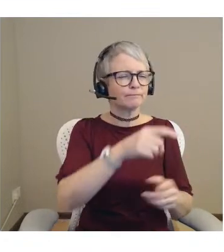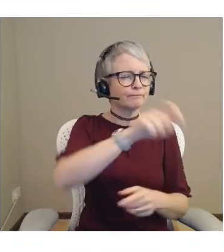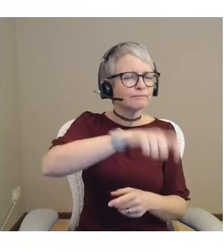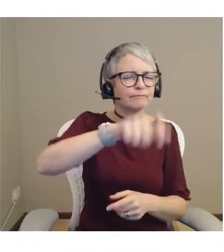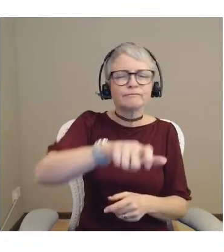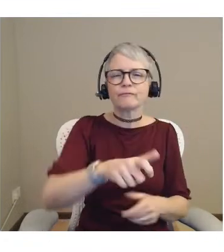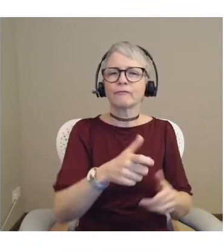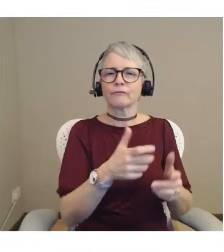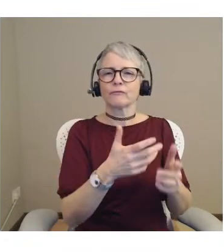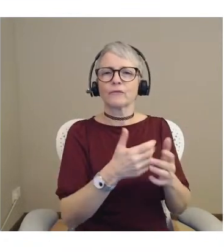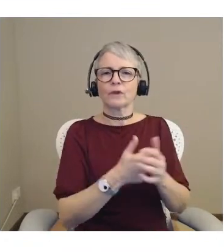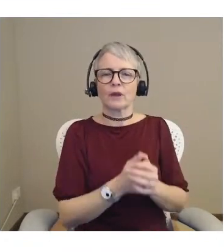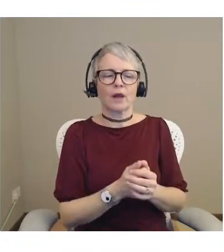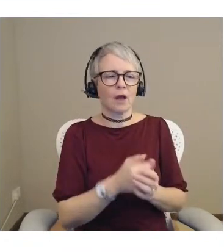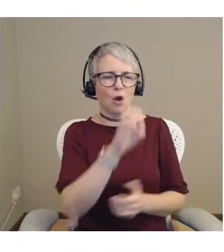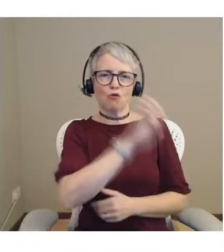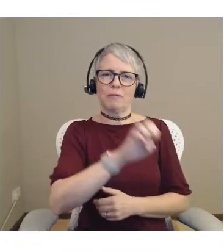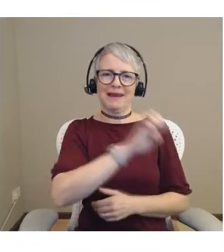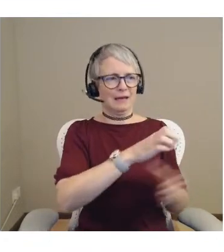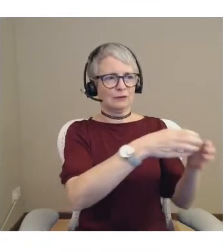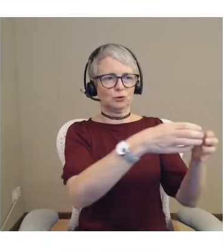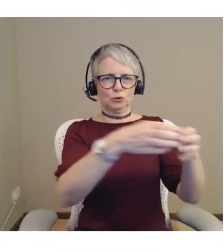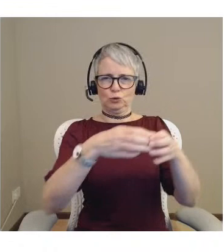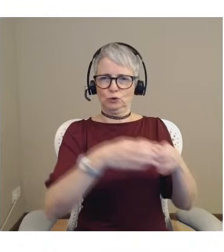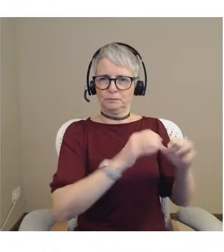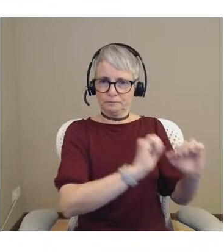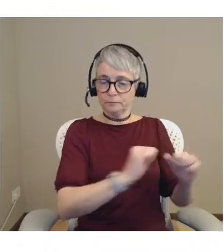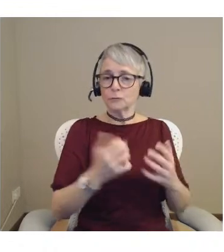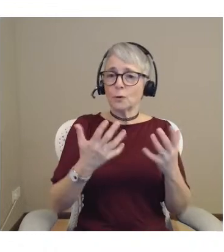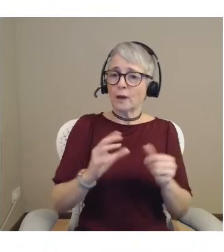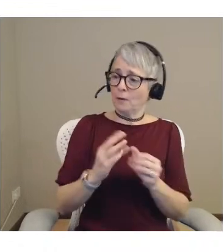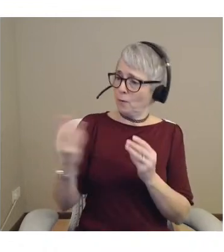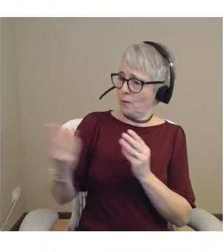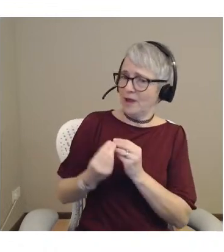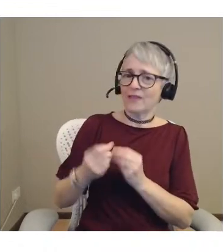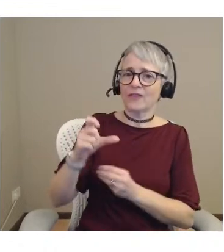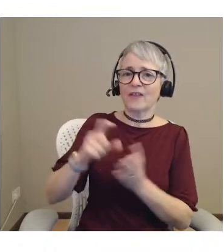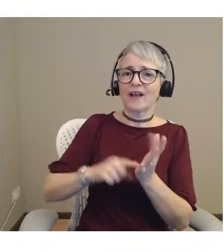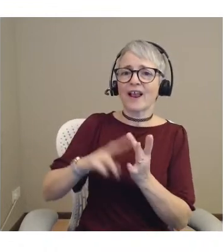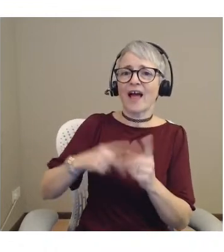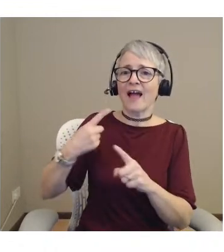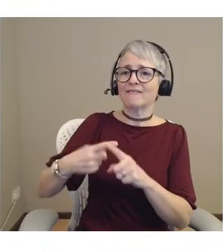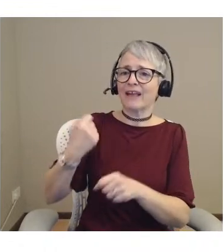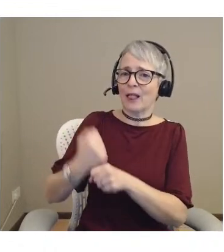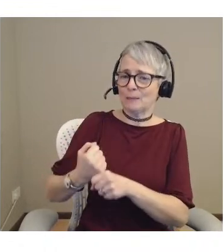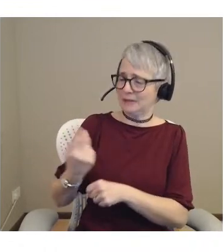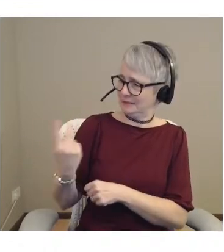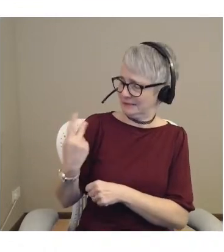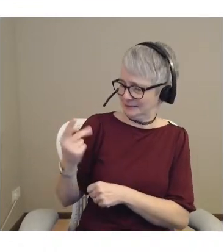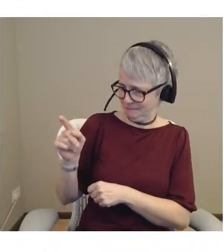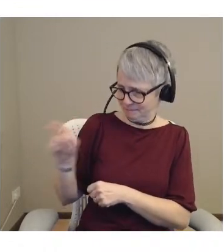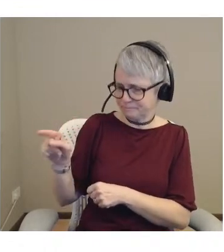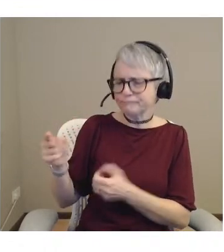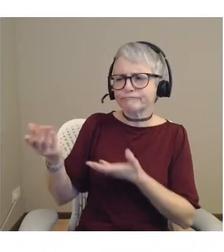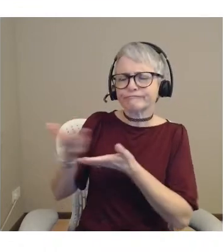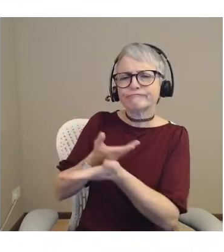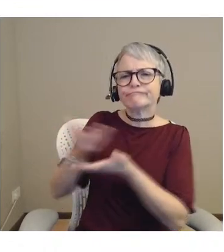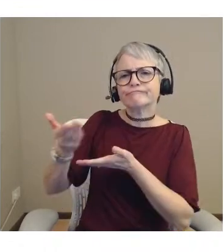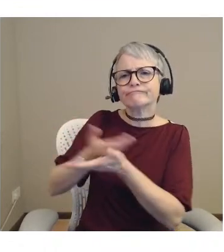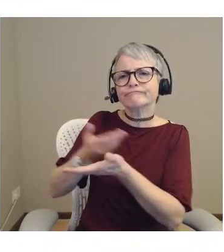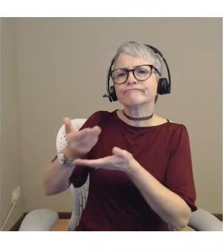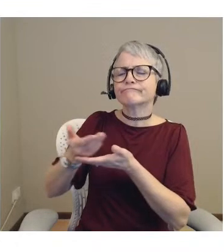Union institutions. I'm here today with Clive Gilbert, and we are going to discuss the